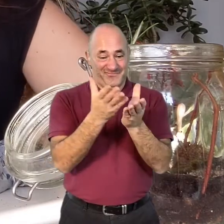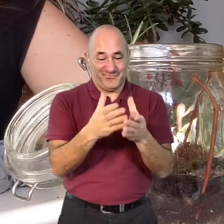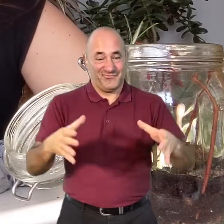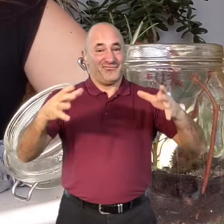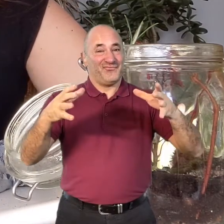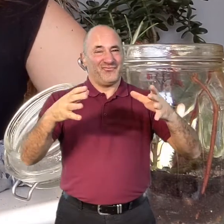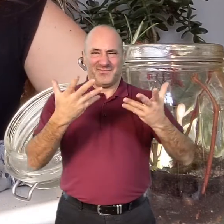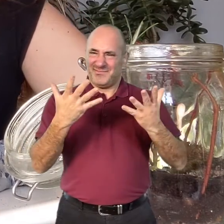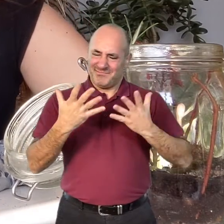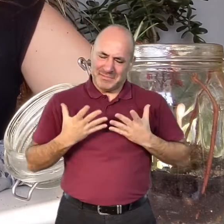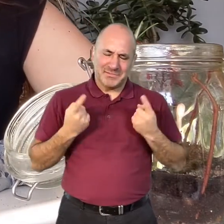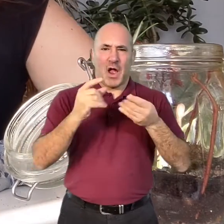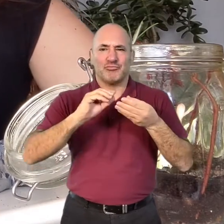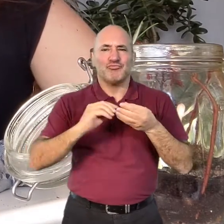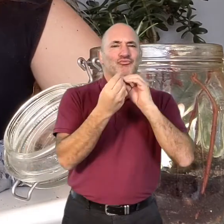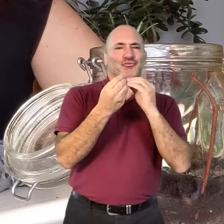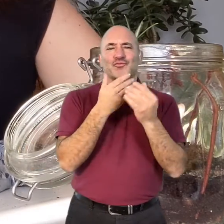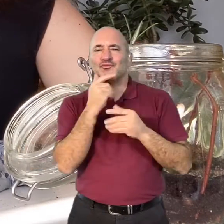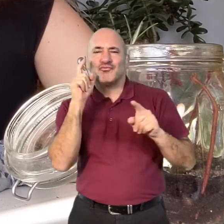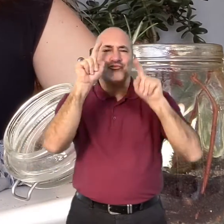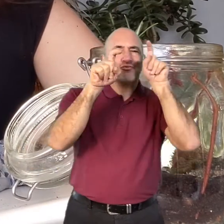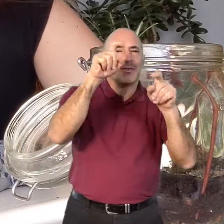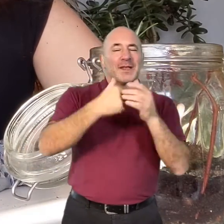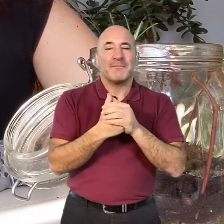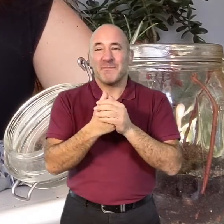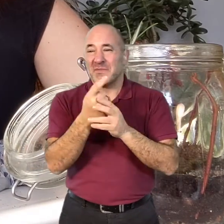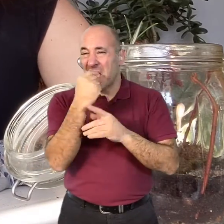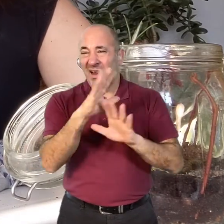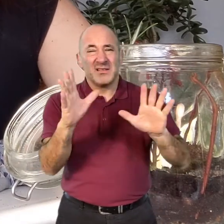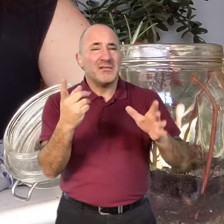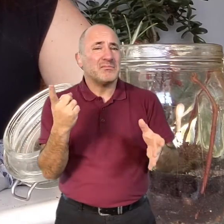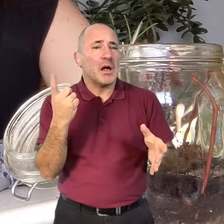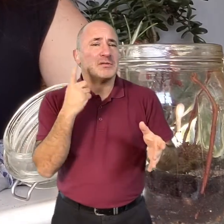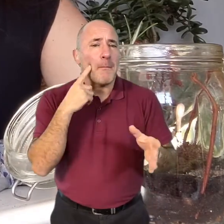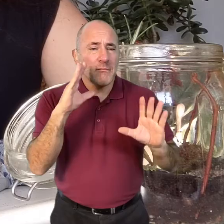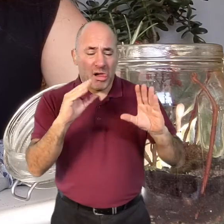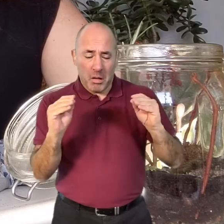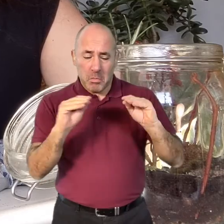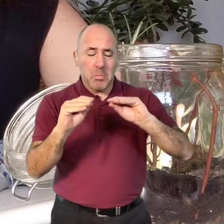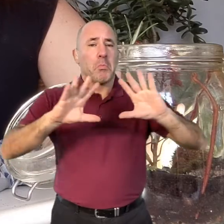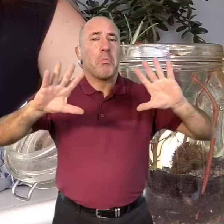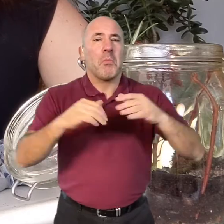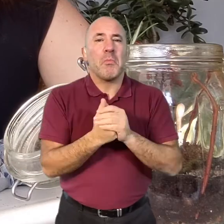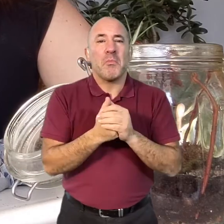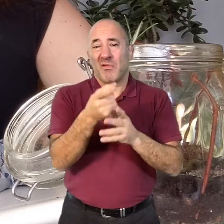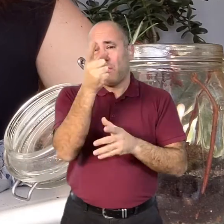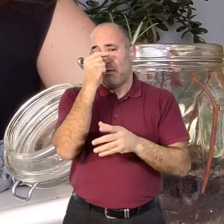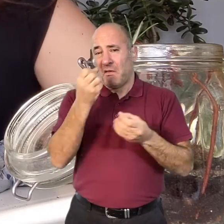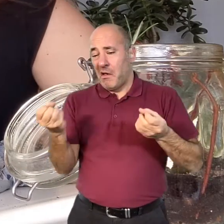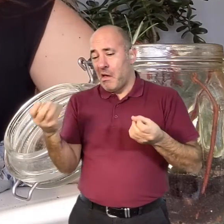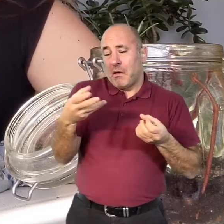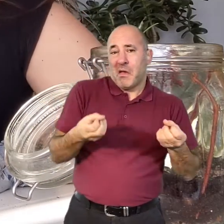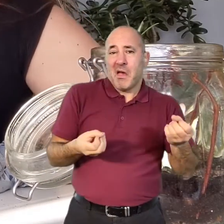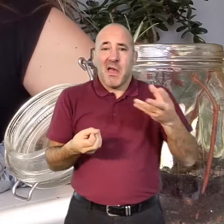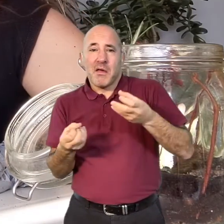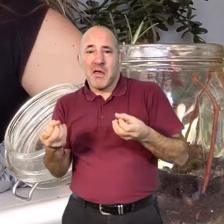Feel free to get creative with your terrarium. You could keep it quite simple and just add a few bits and bobs,